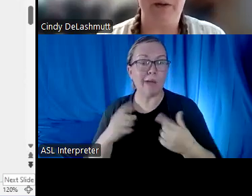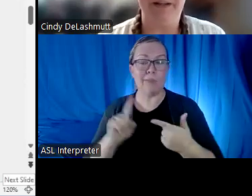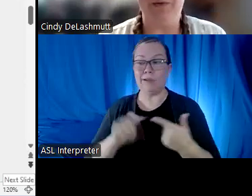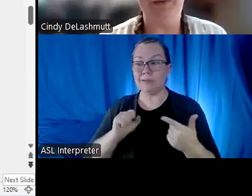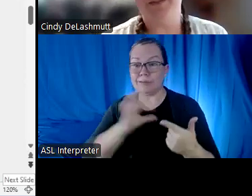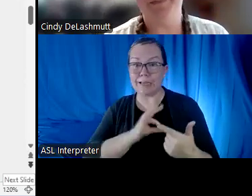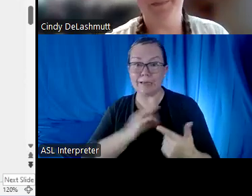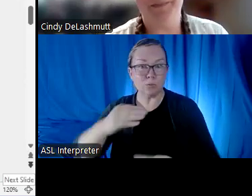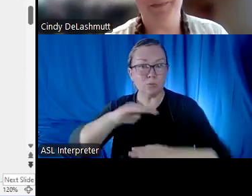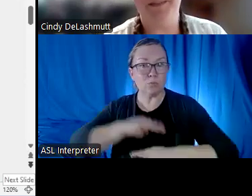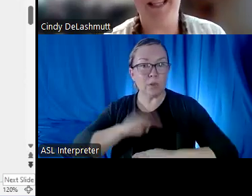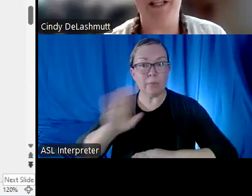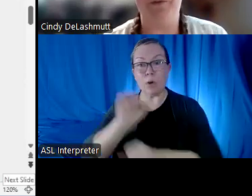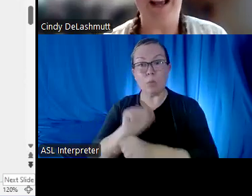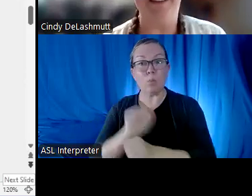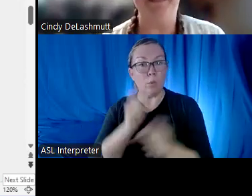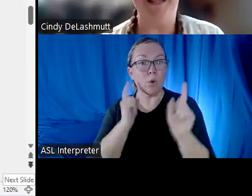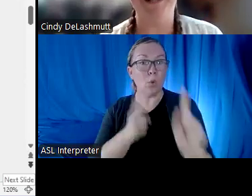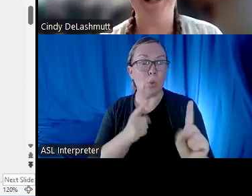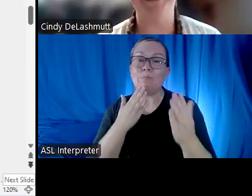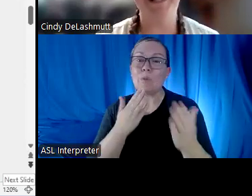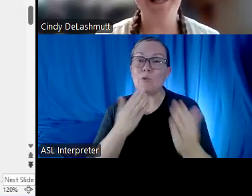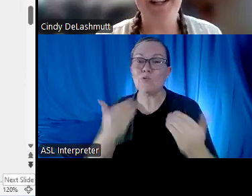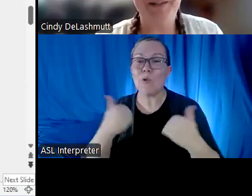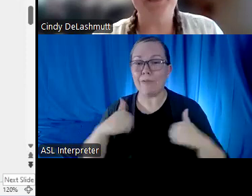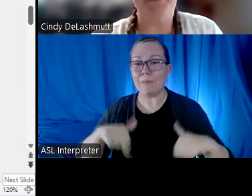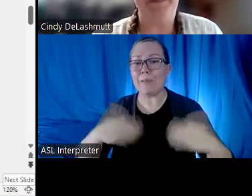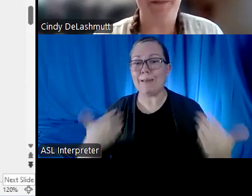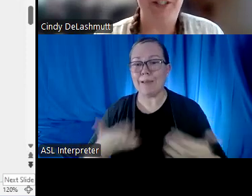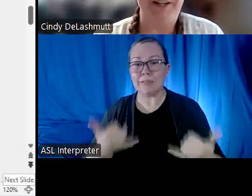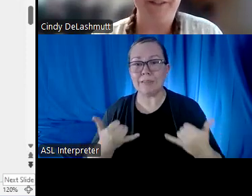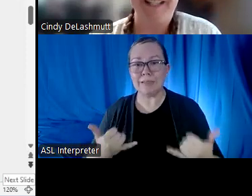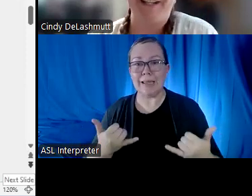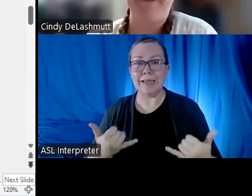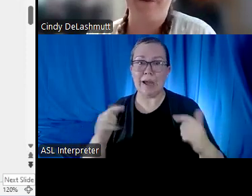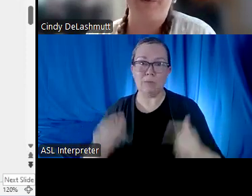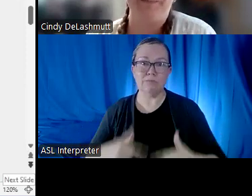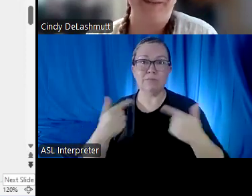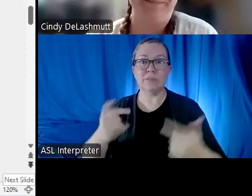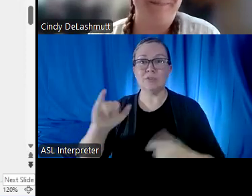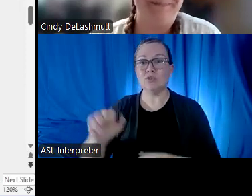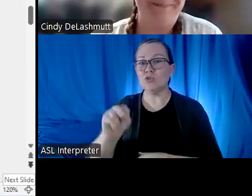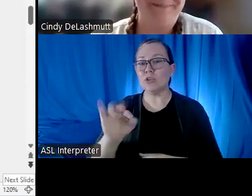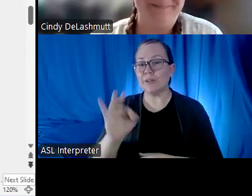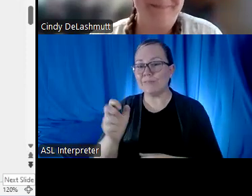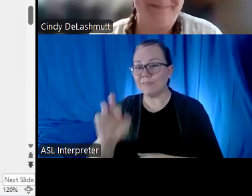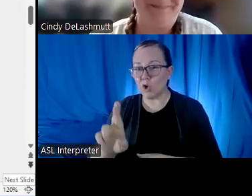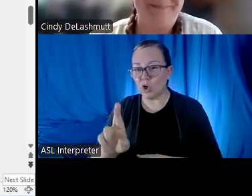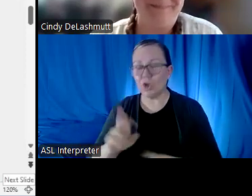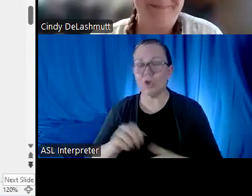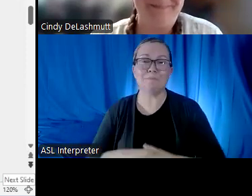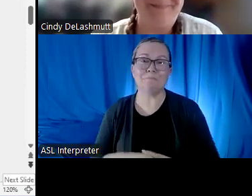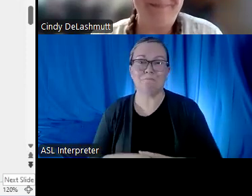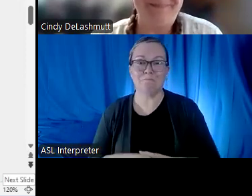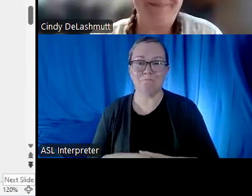their employment goals. Thank you for having me, and here is Jennifer Denley from Premier.